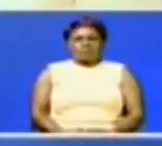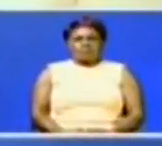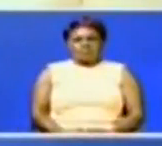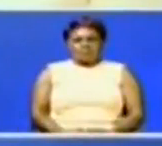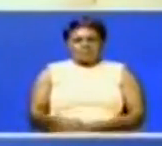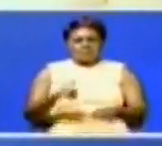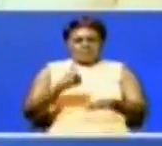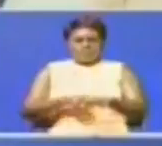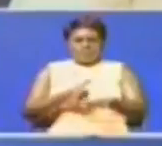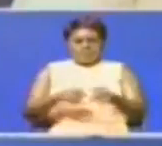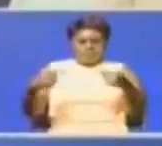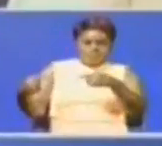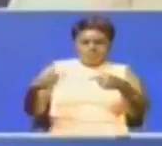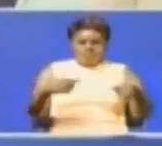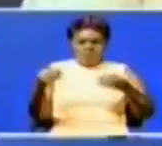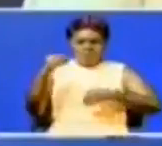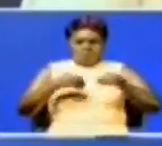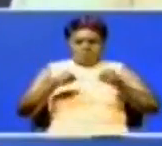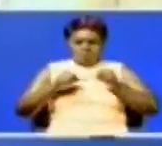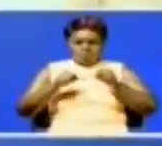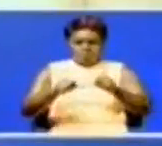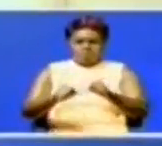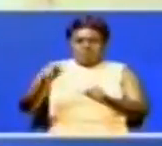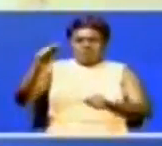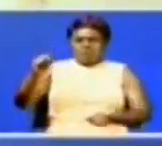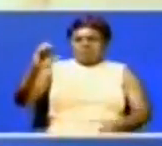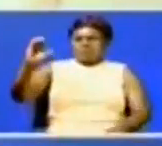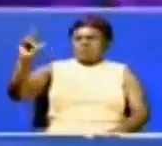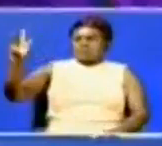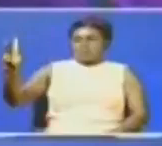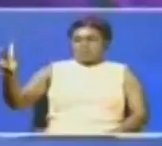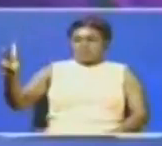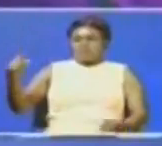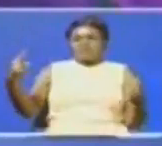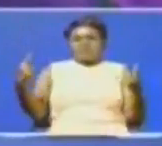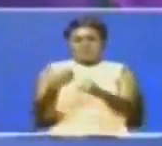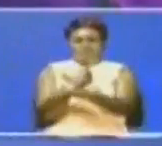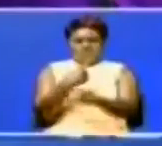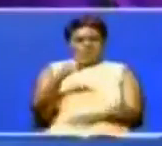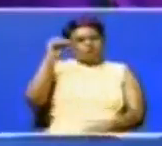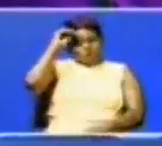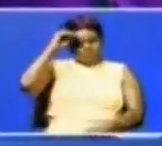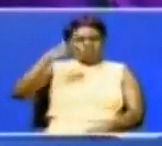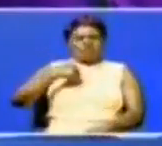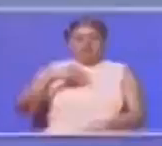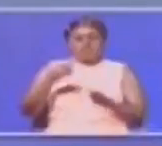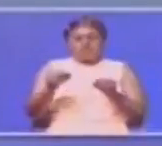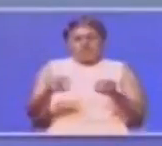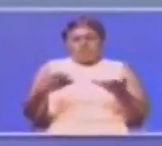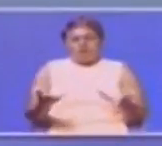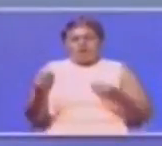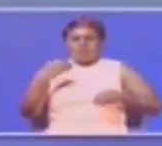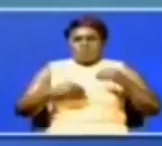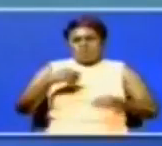As the war on corruption intensifies, the National Council of Churches of Kenya seem to have a different approach on tackling corruption cases.